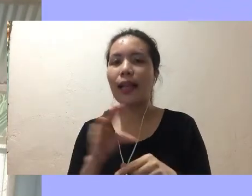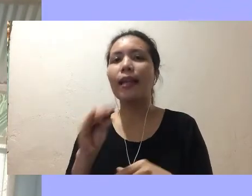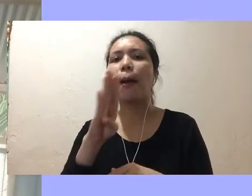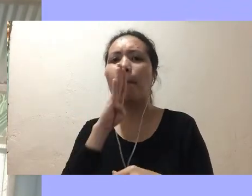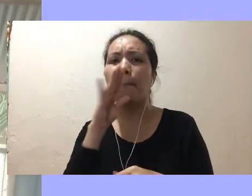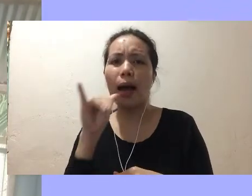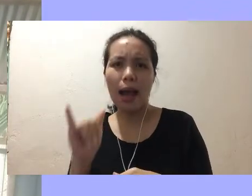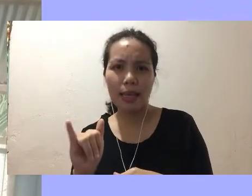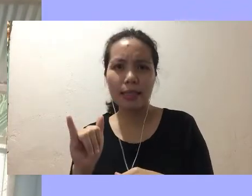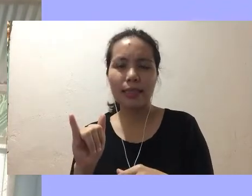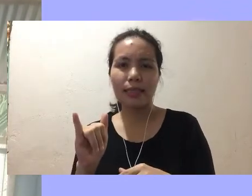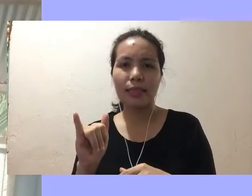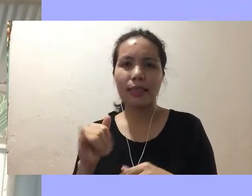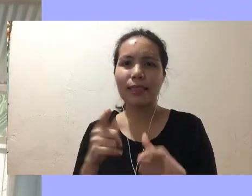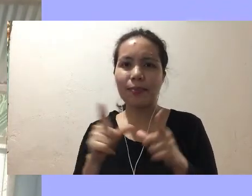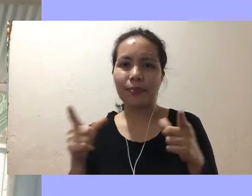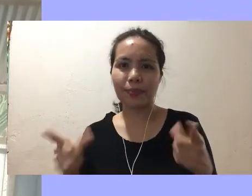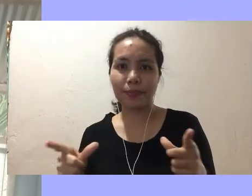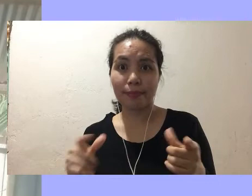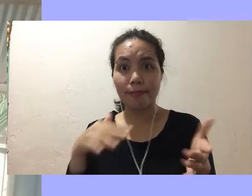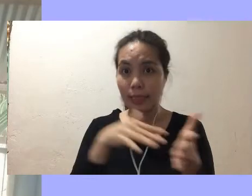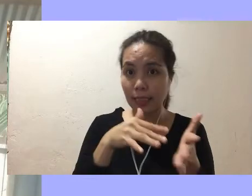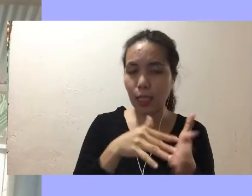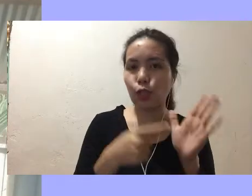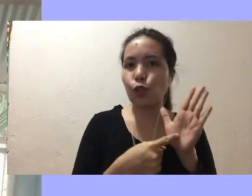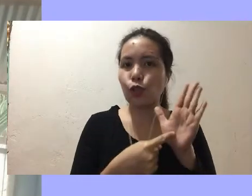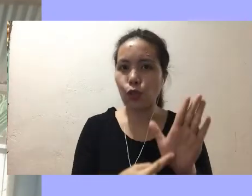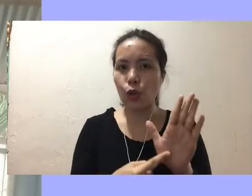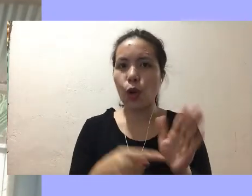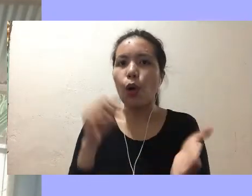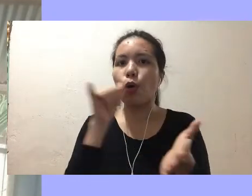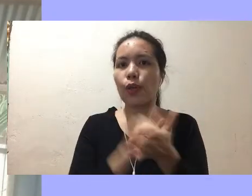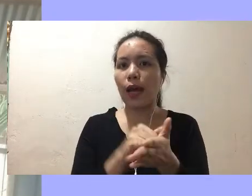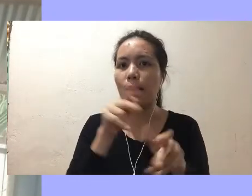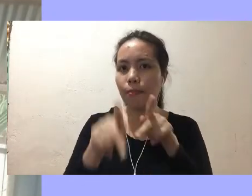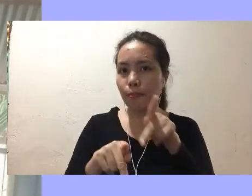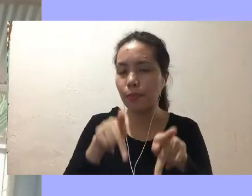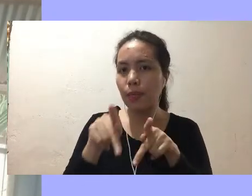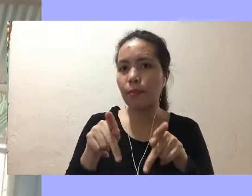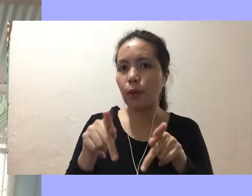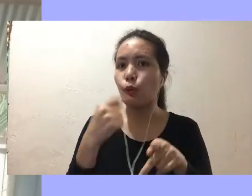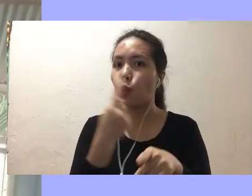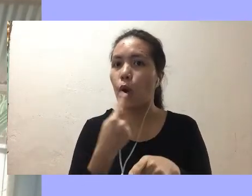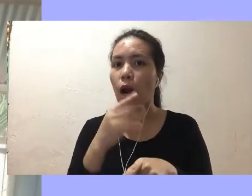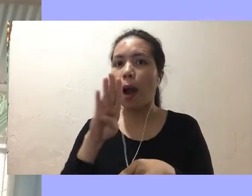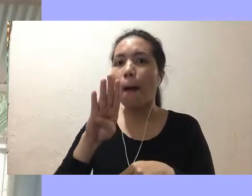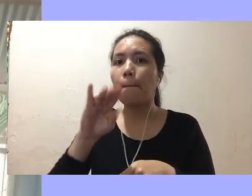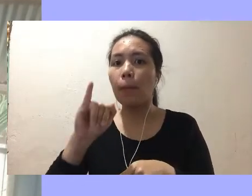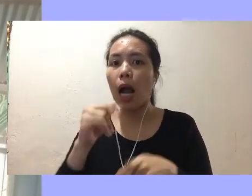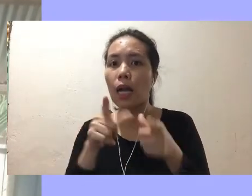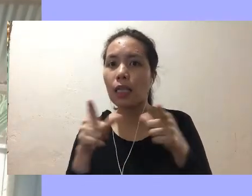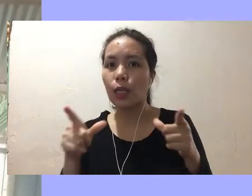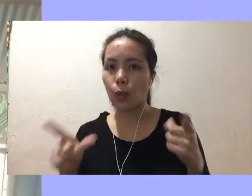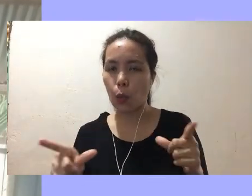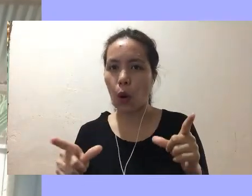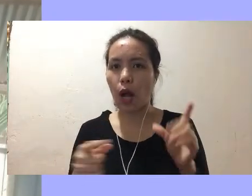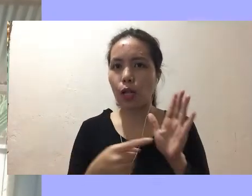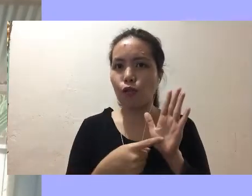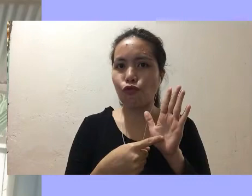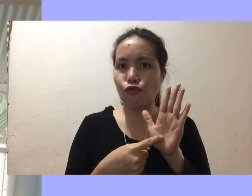and bilingual. Studies show that bilingual children or bilingual